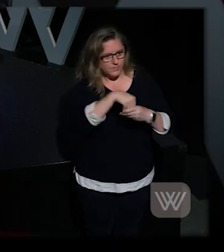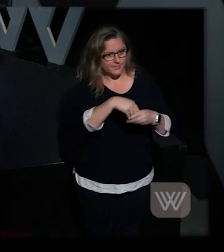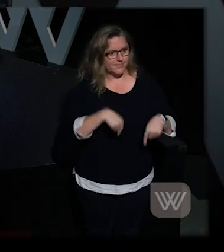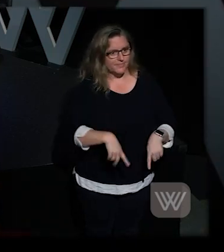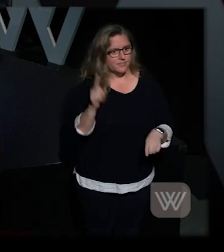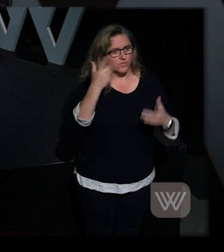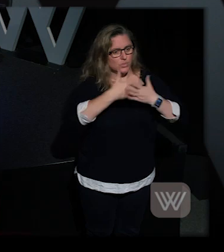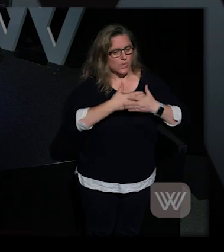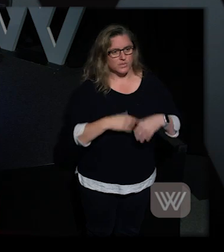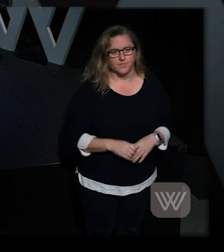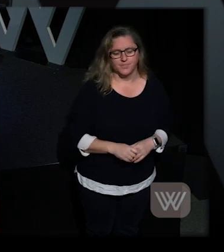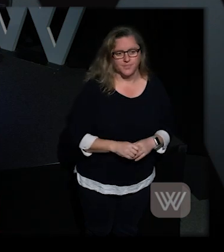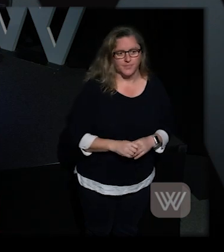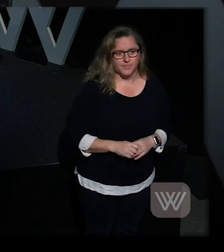events.